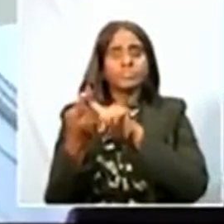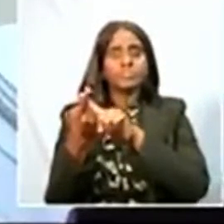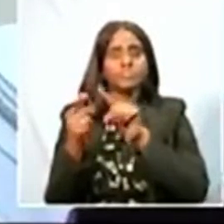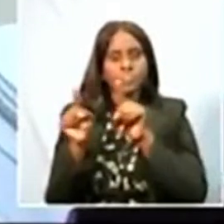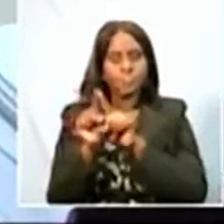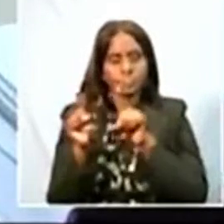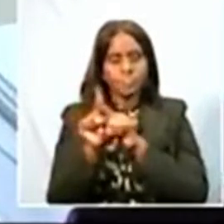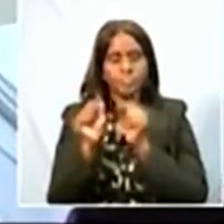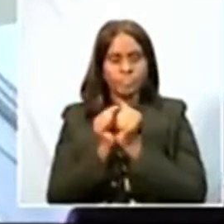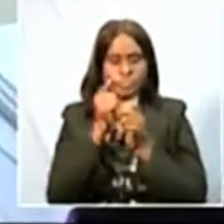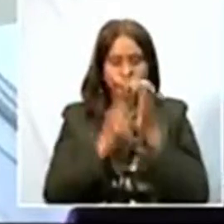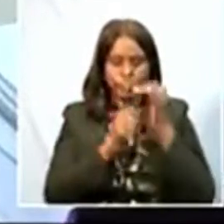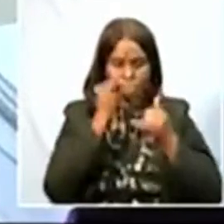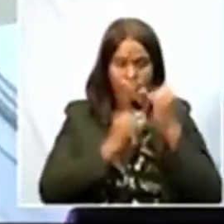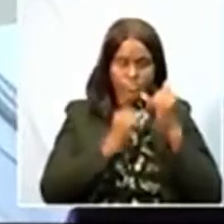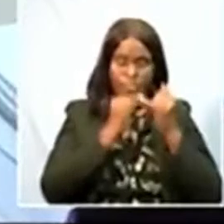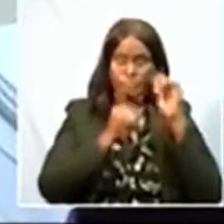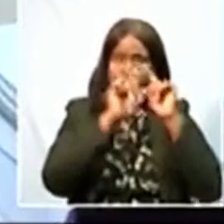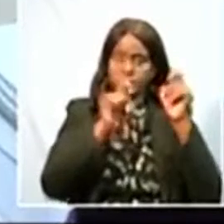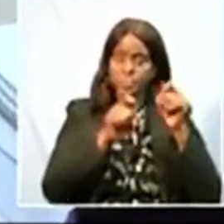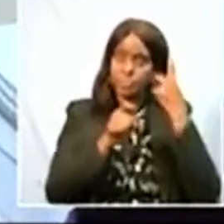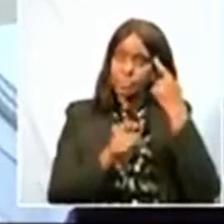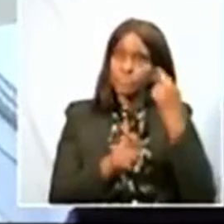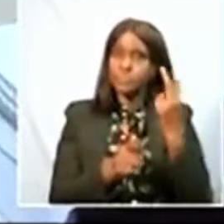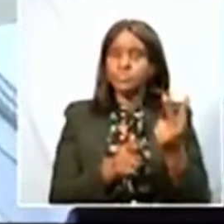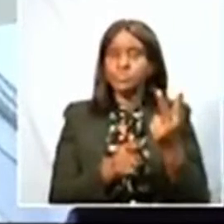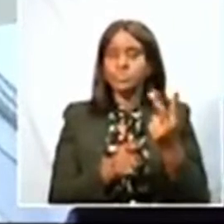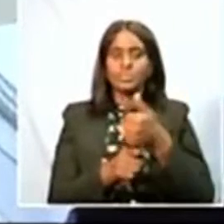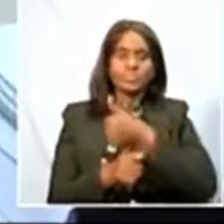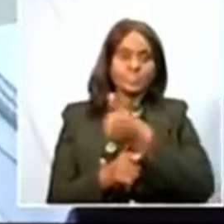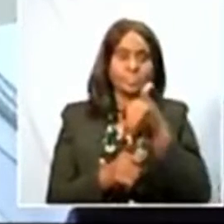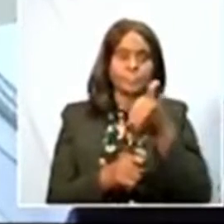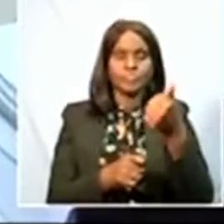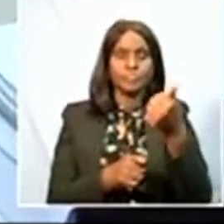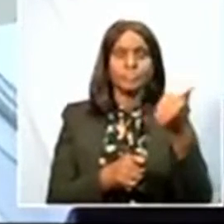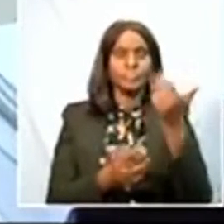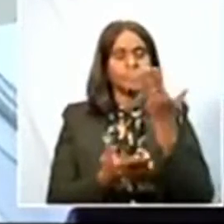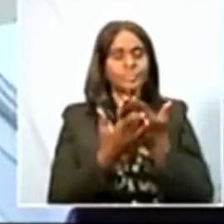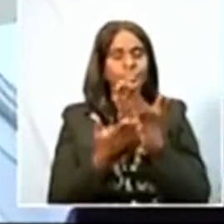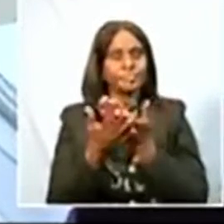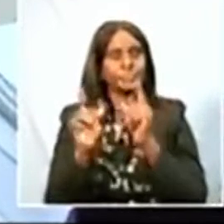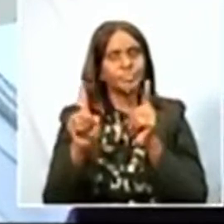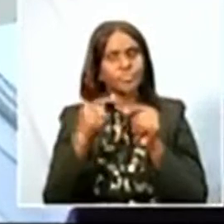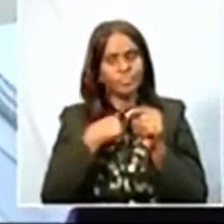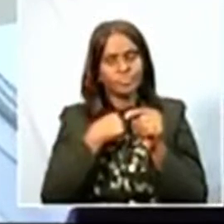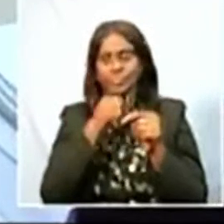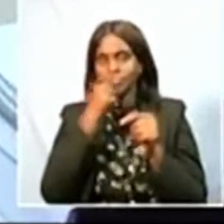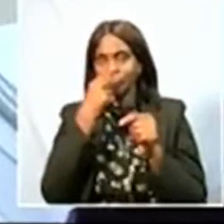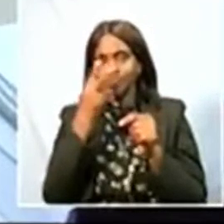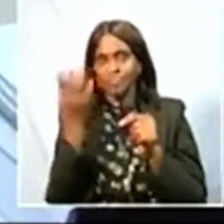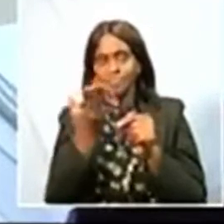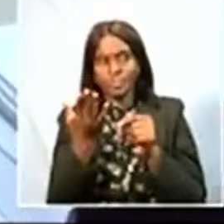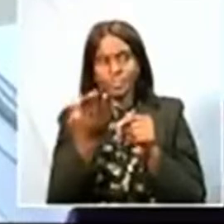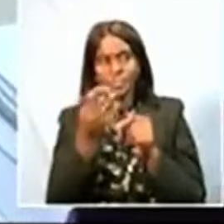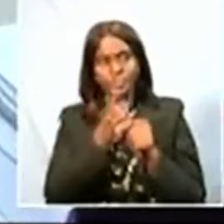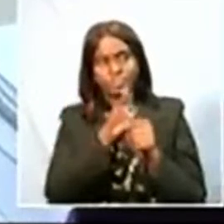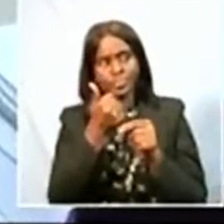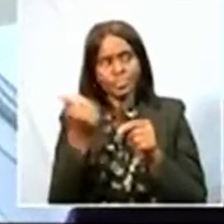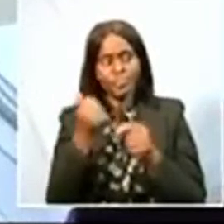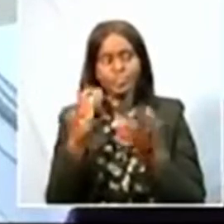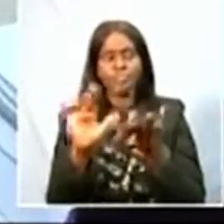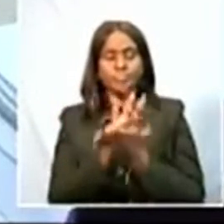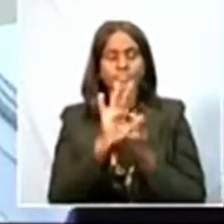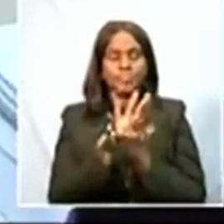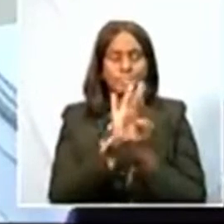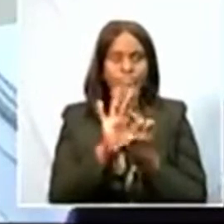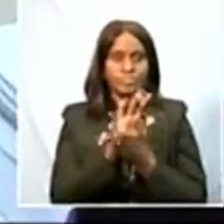and the completion certificates for 2. Where are the other attachments? I haven't seen any